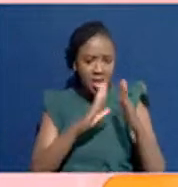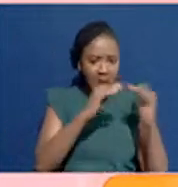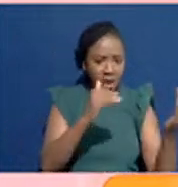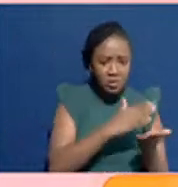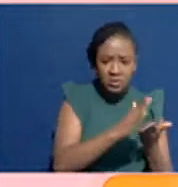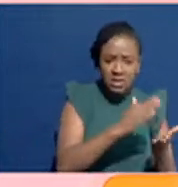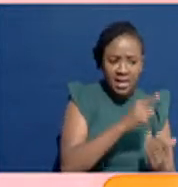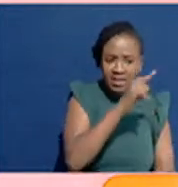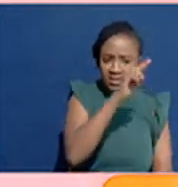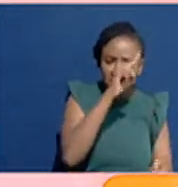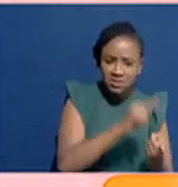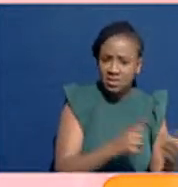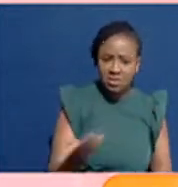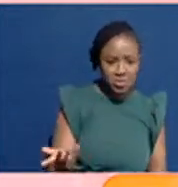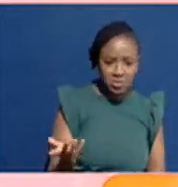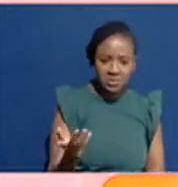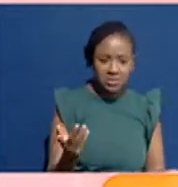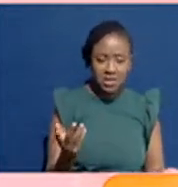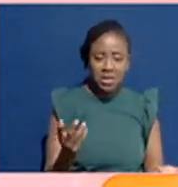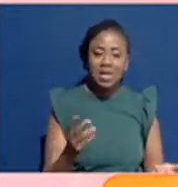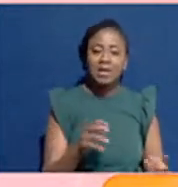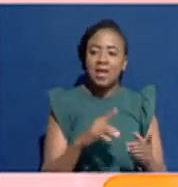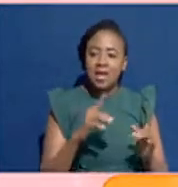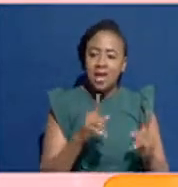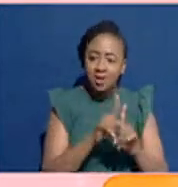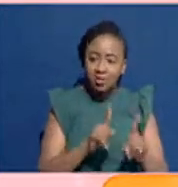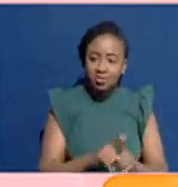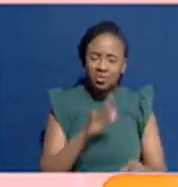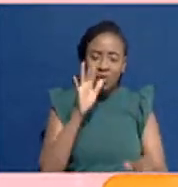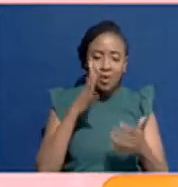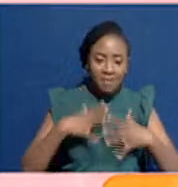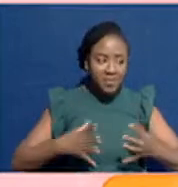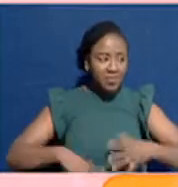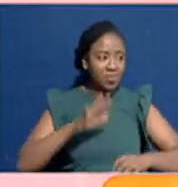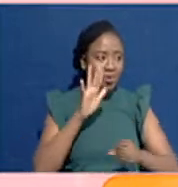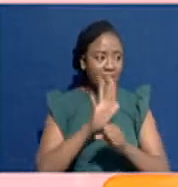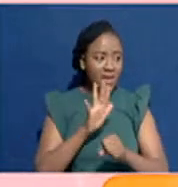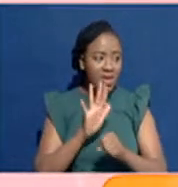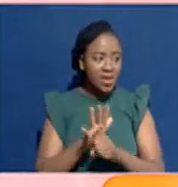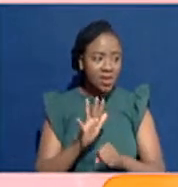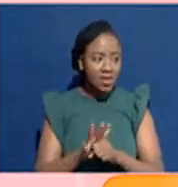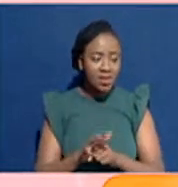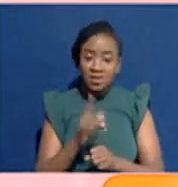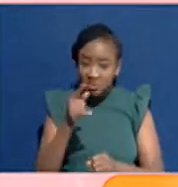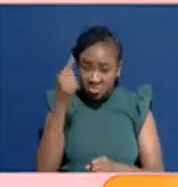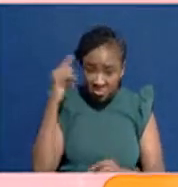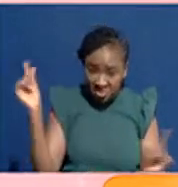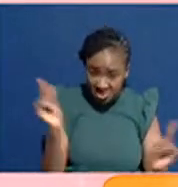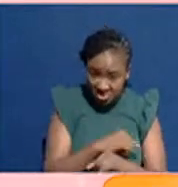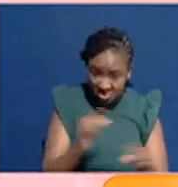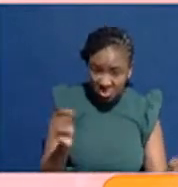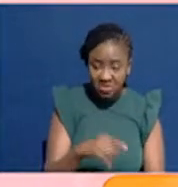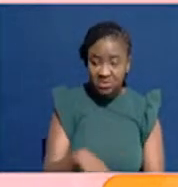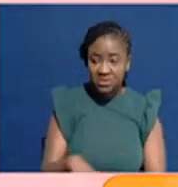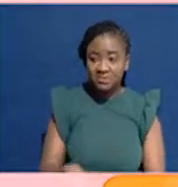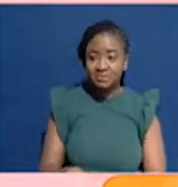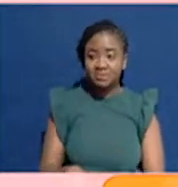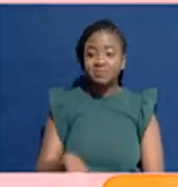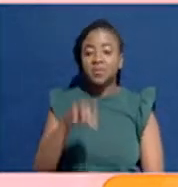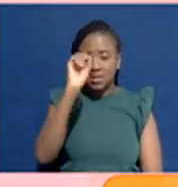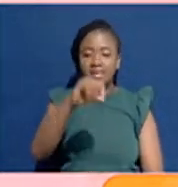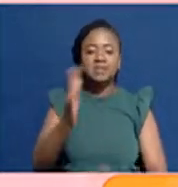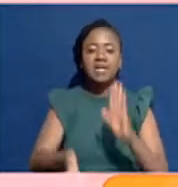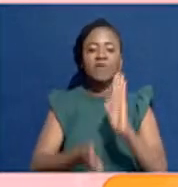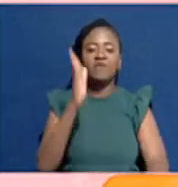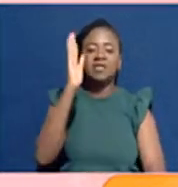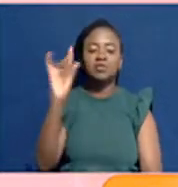landlord is demanding from the tenants. And most of those people who voted for him. It will not, yes, it will not reduce. It will be automatic.